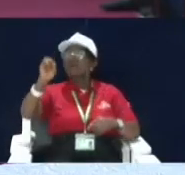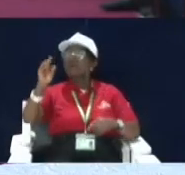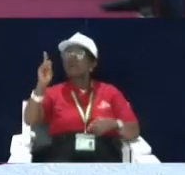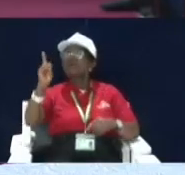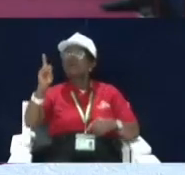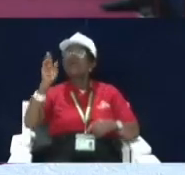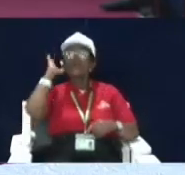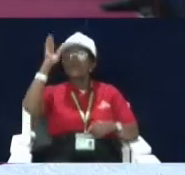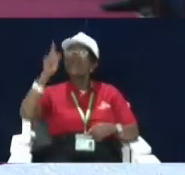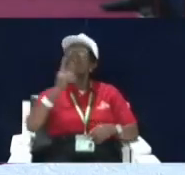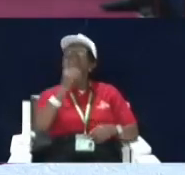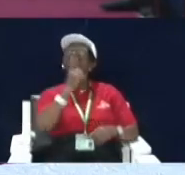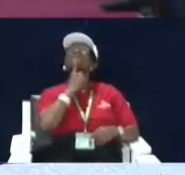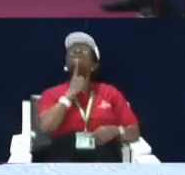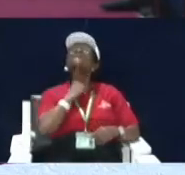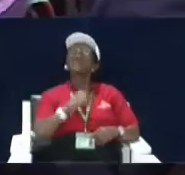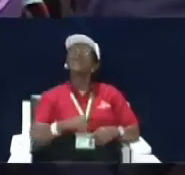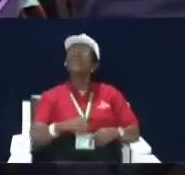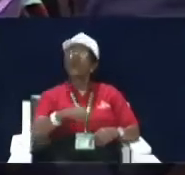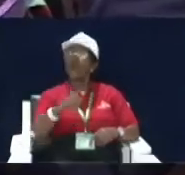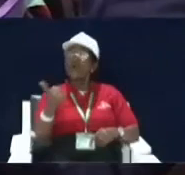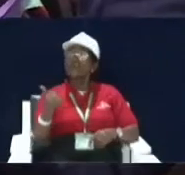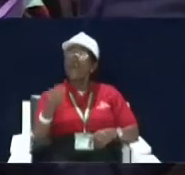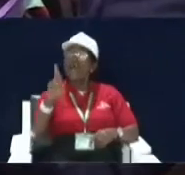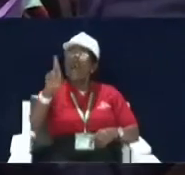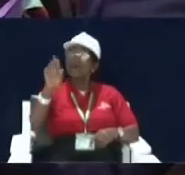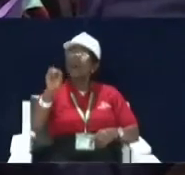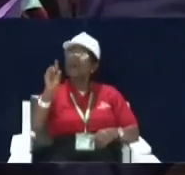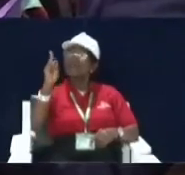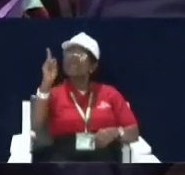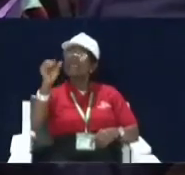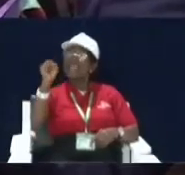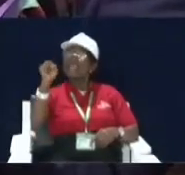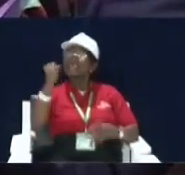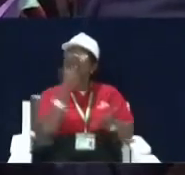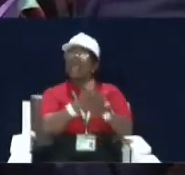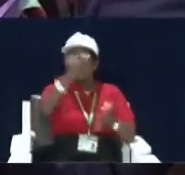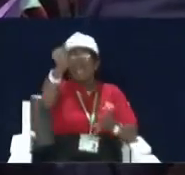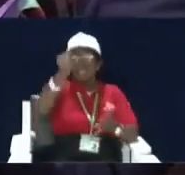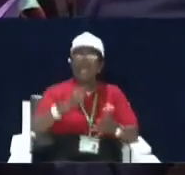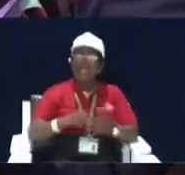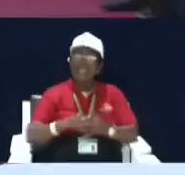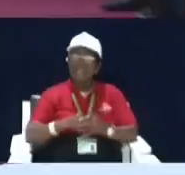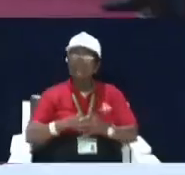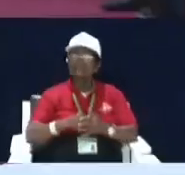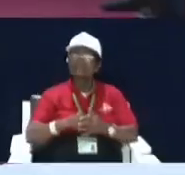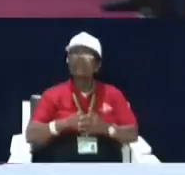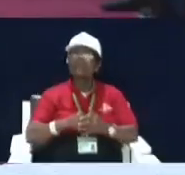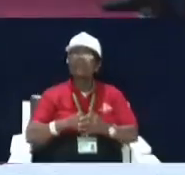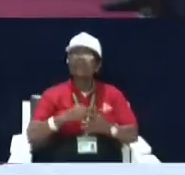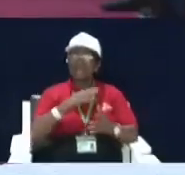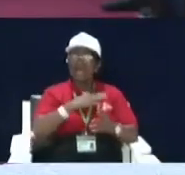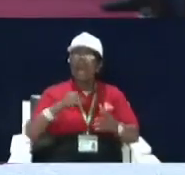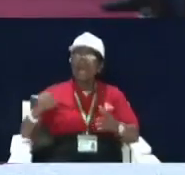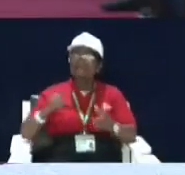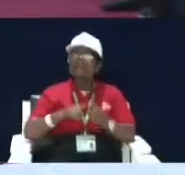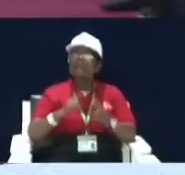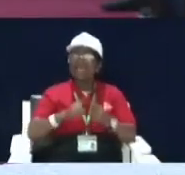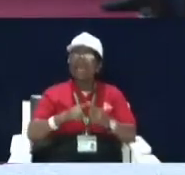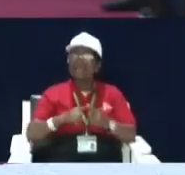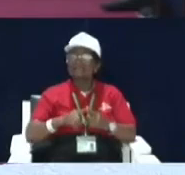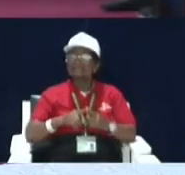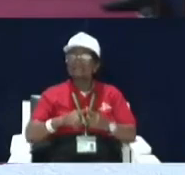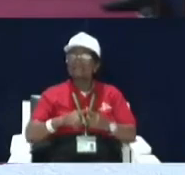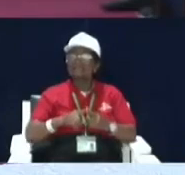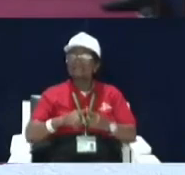rods. And then